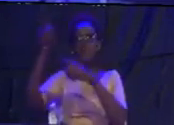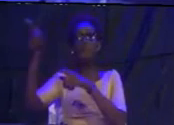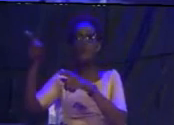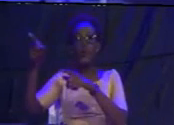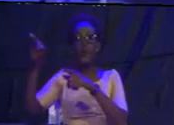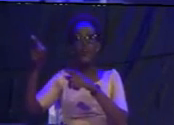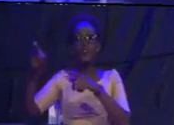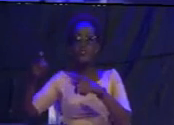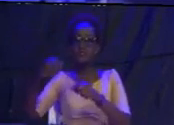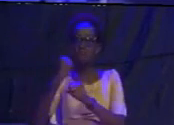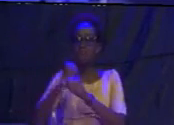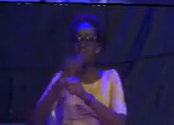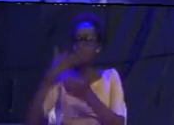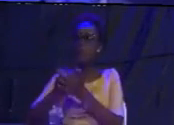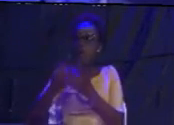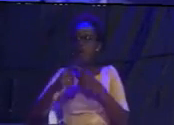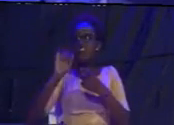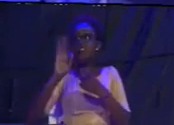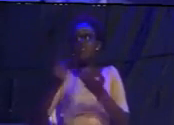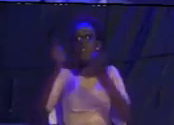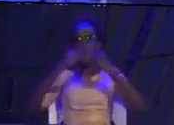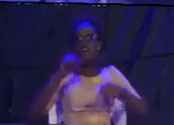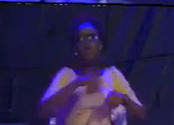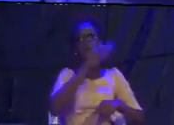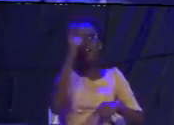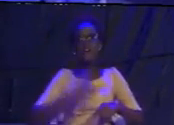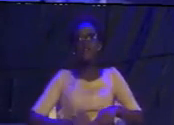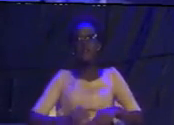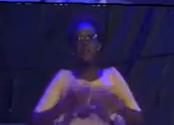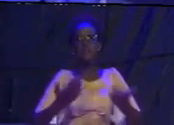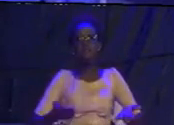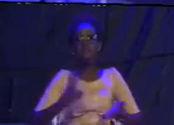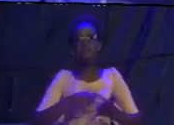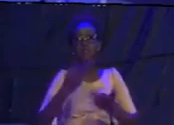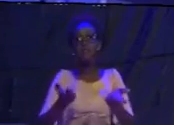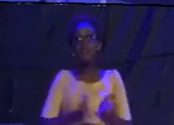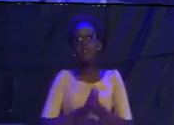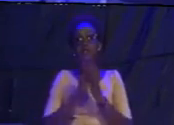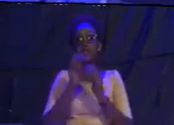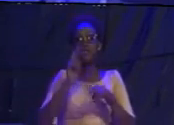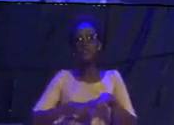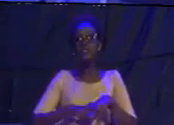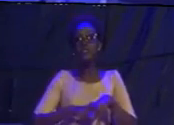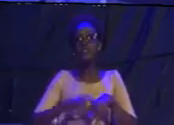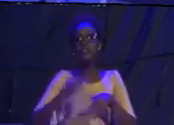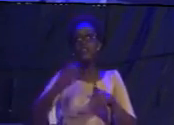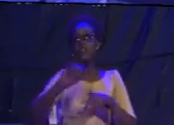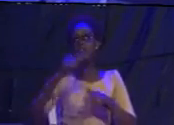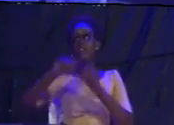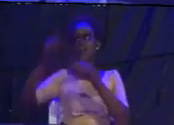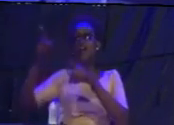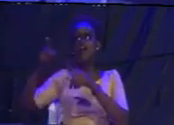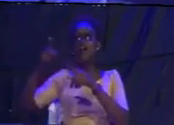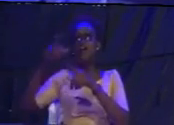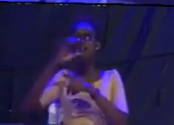today. In other countries, they will go and become pilots, but they can't do that in their countries.